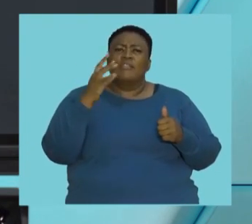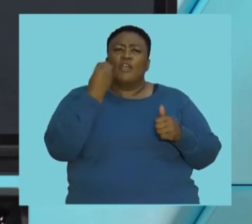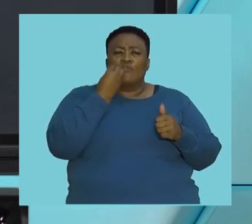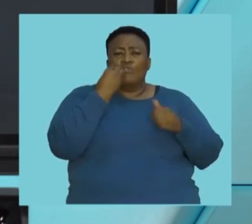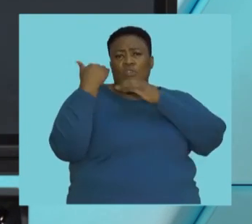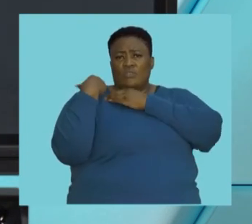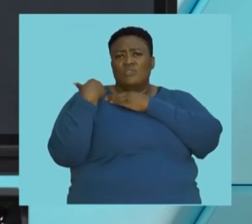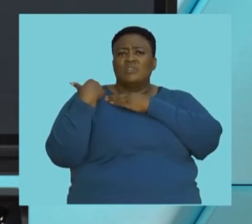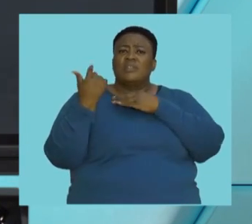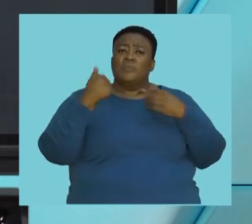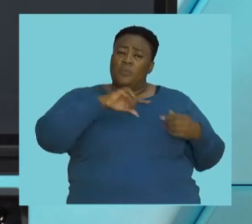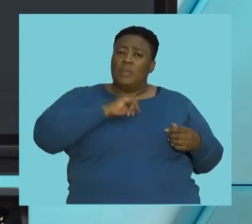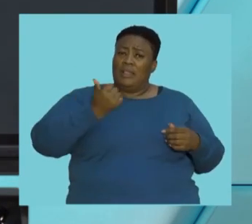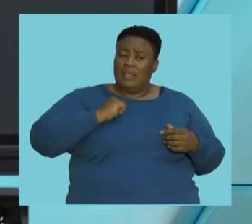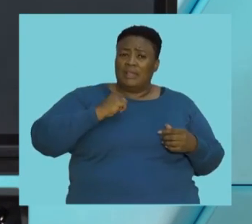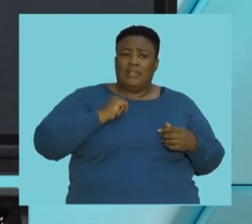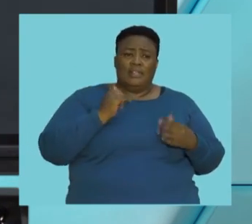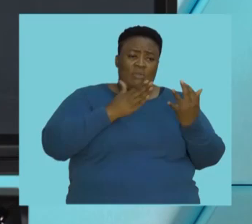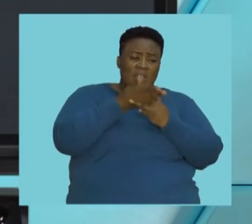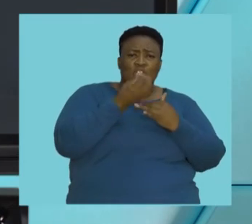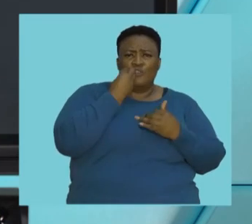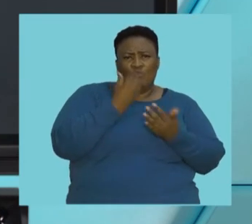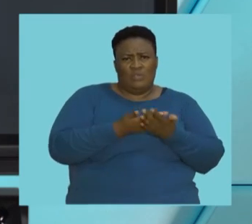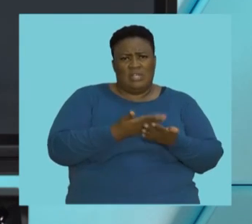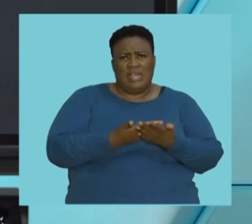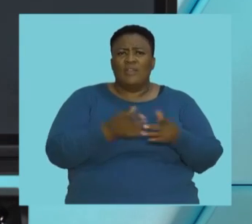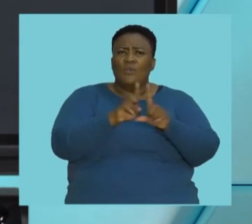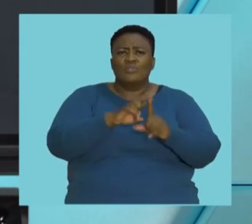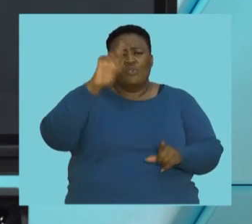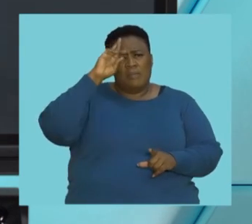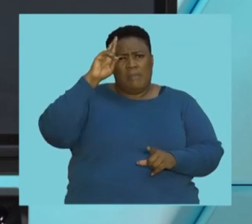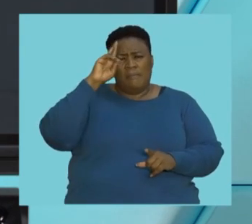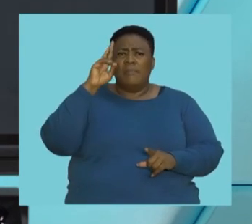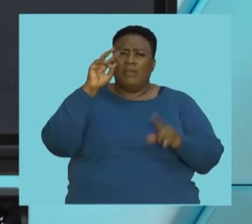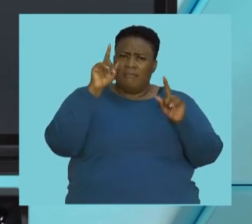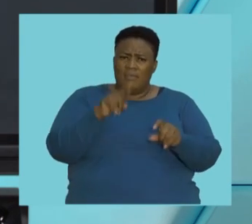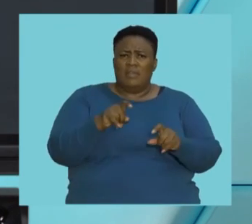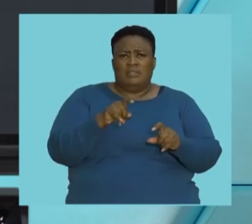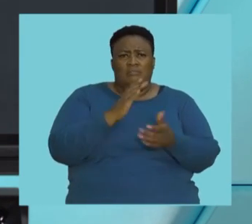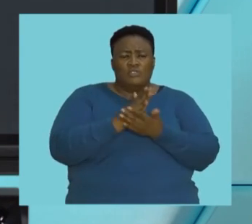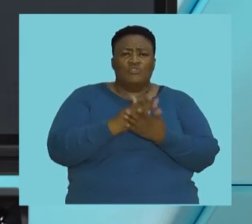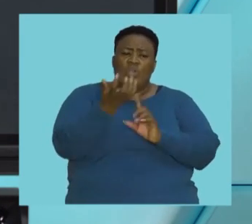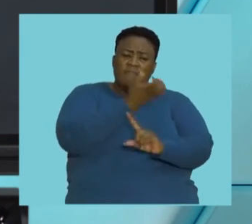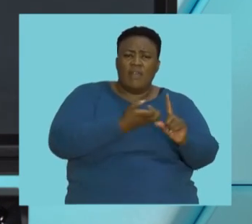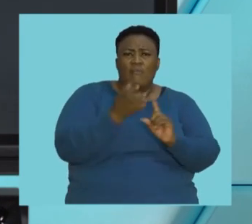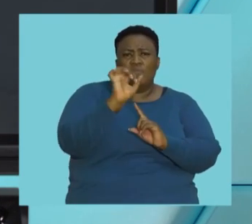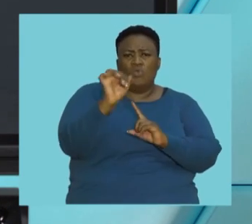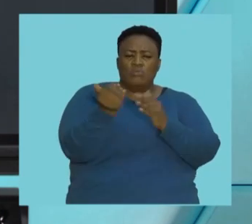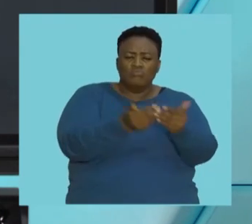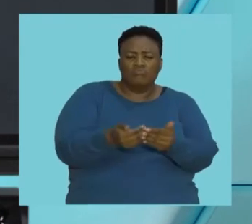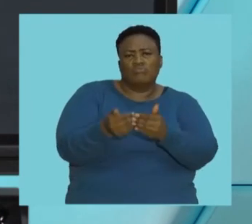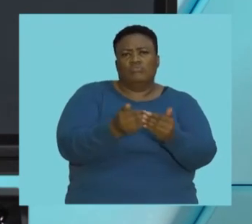food security that we have and the privileges that we have of being able to access that food, and remember to look after your